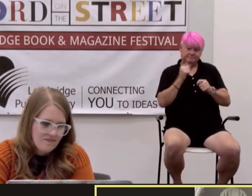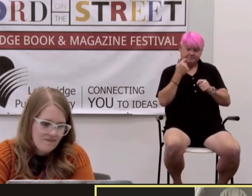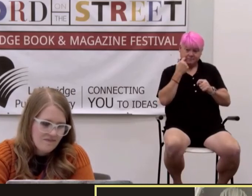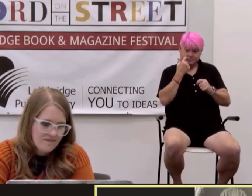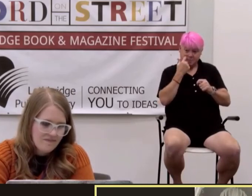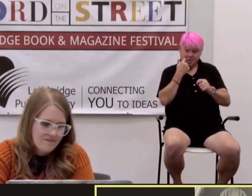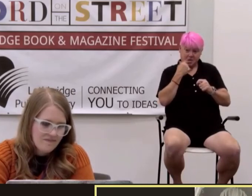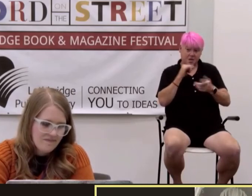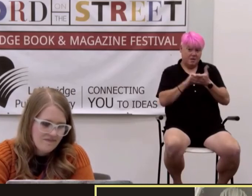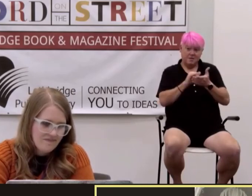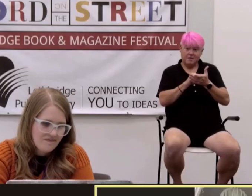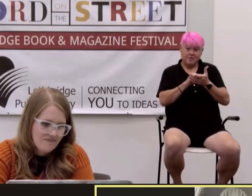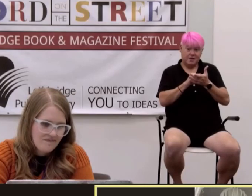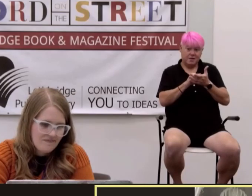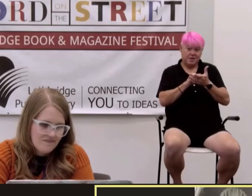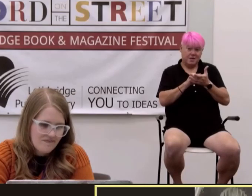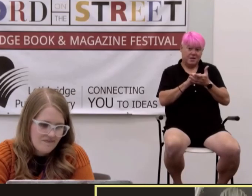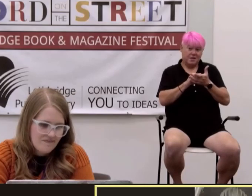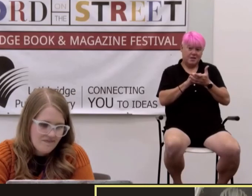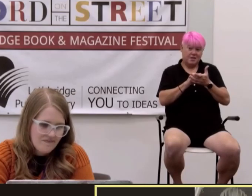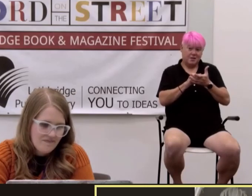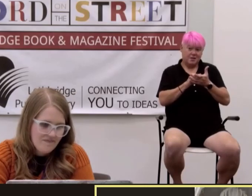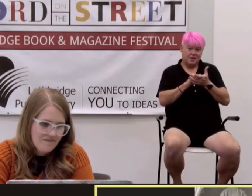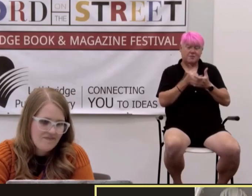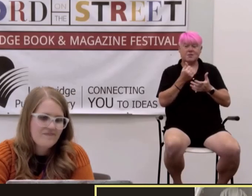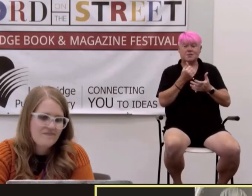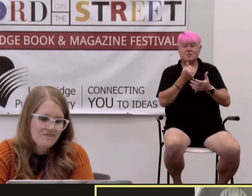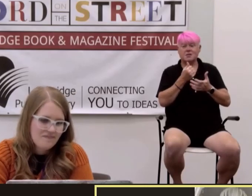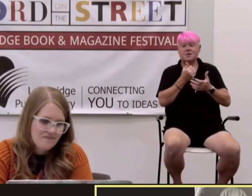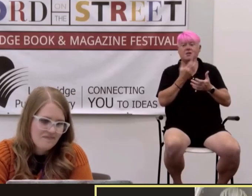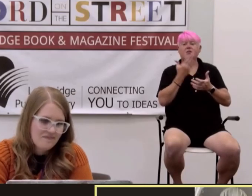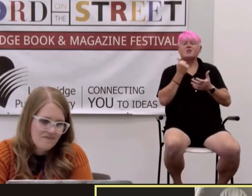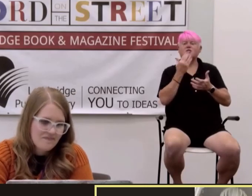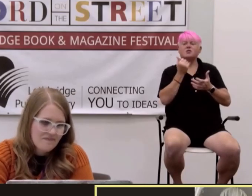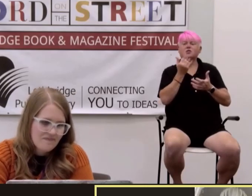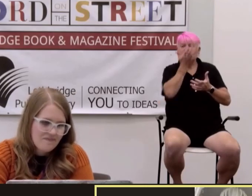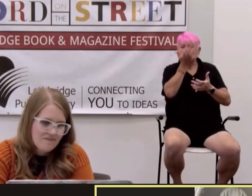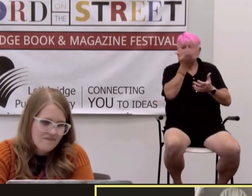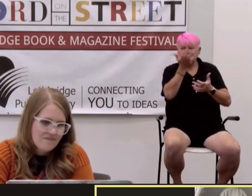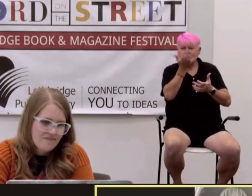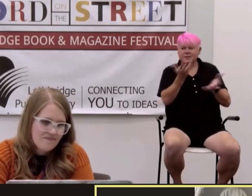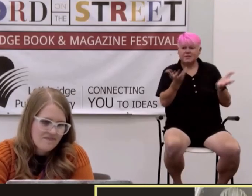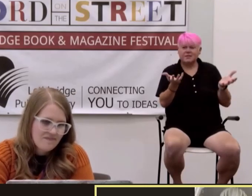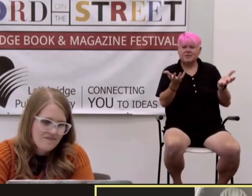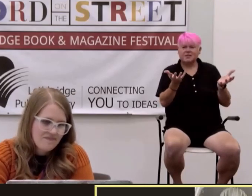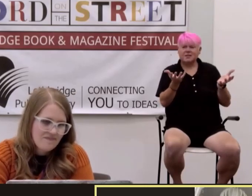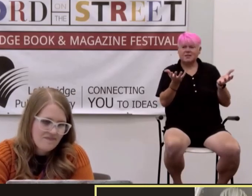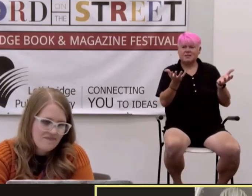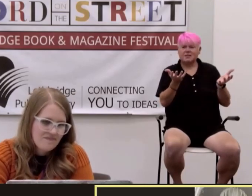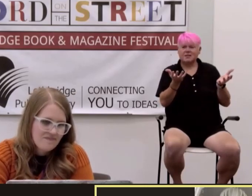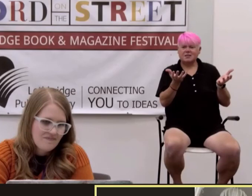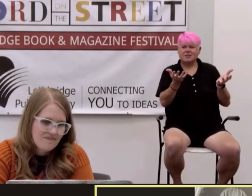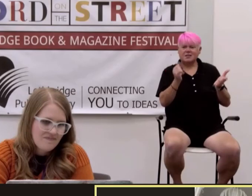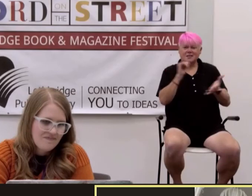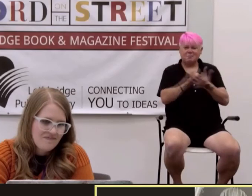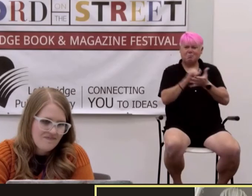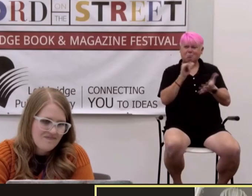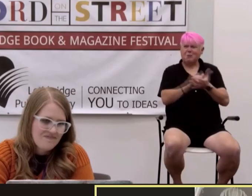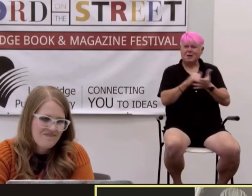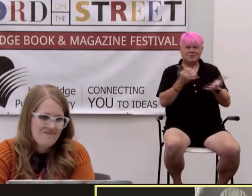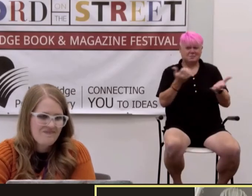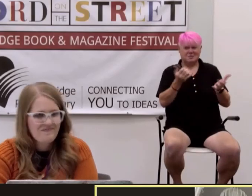that I did for a little bit, was sweetgrass. Like, man, it's impossible to find, but